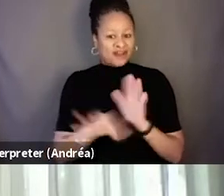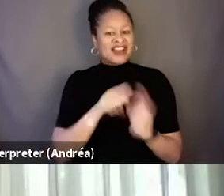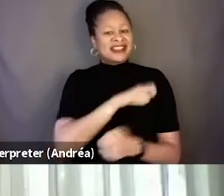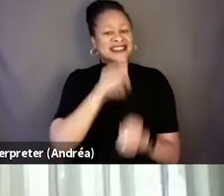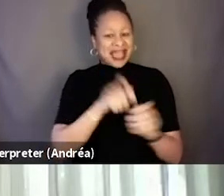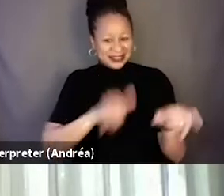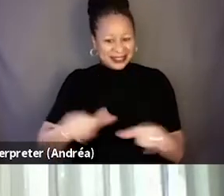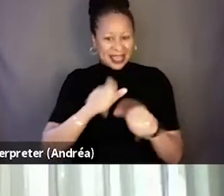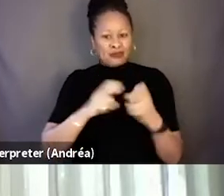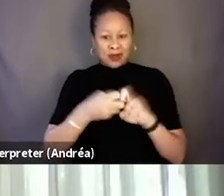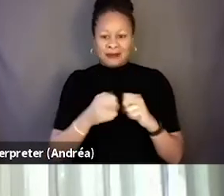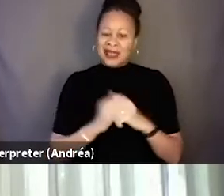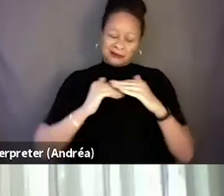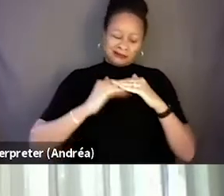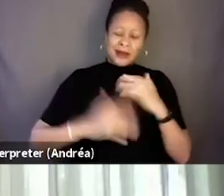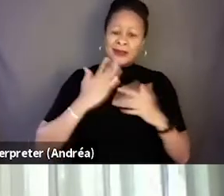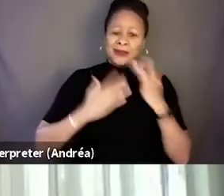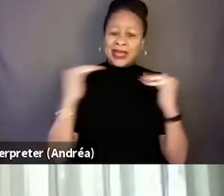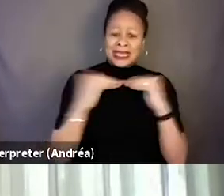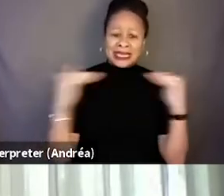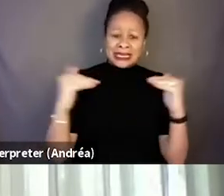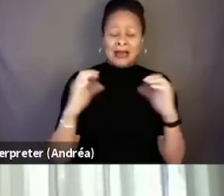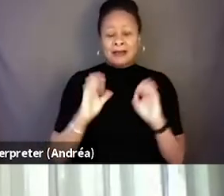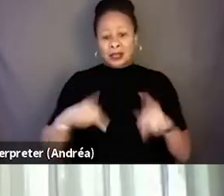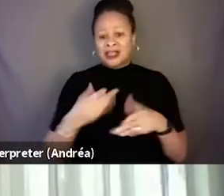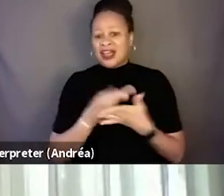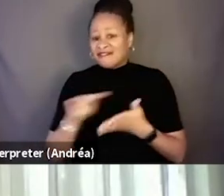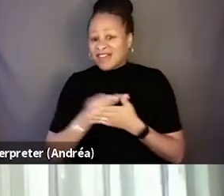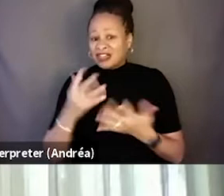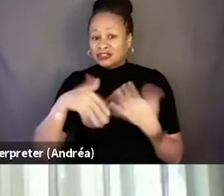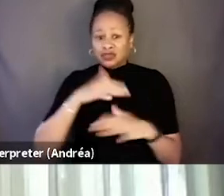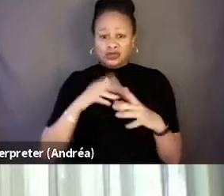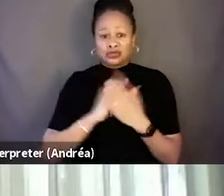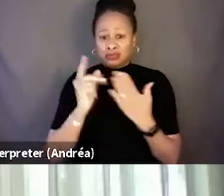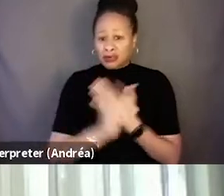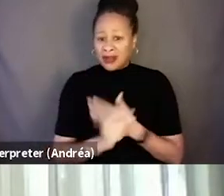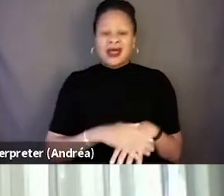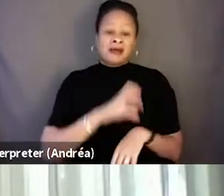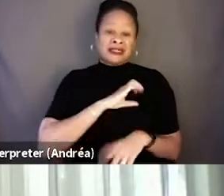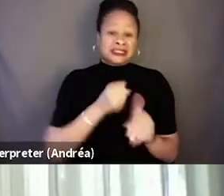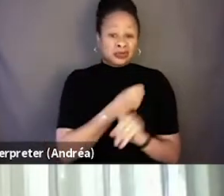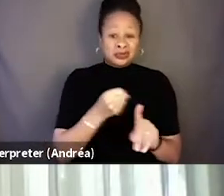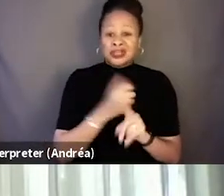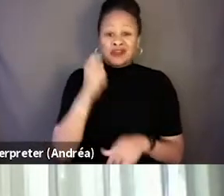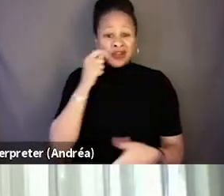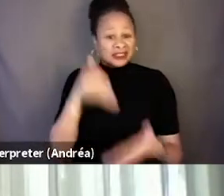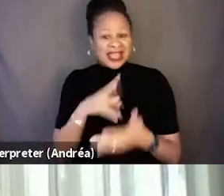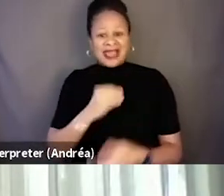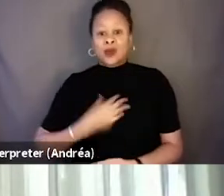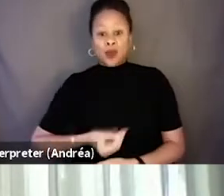They talked about lack of economic opportunity, failed social service programs, police brutality, racism, and white-oriented